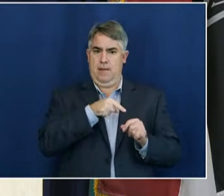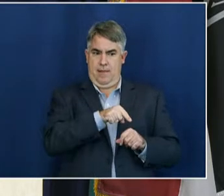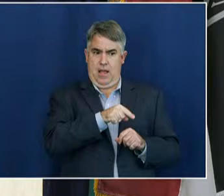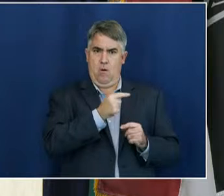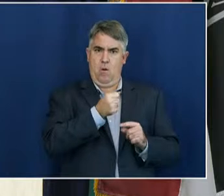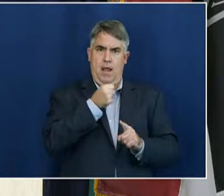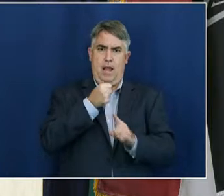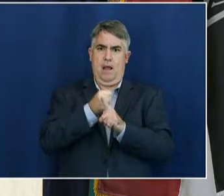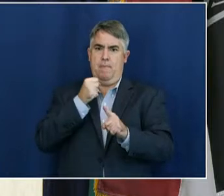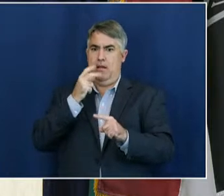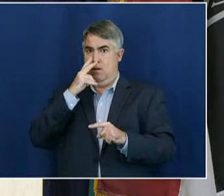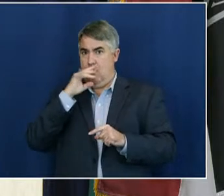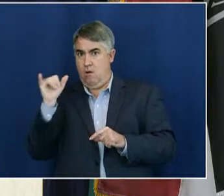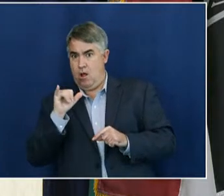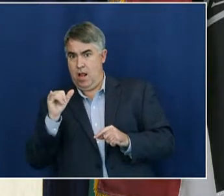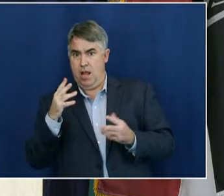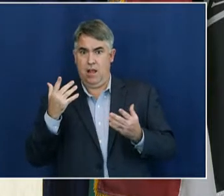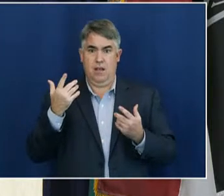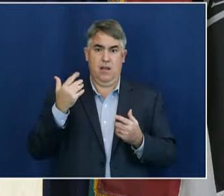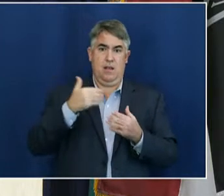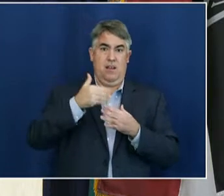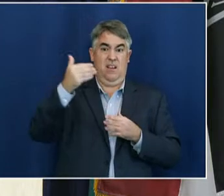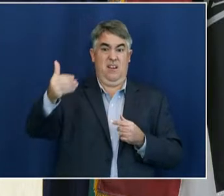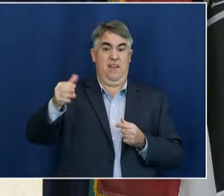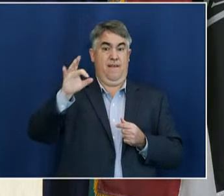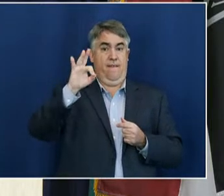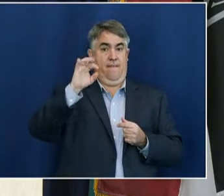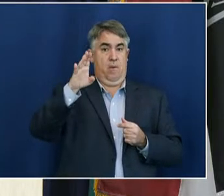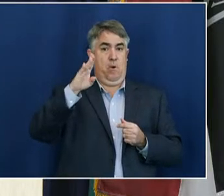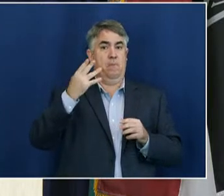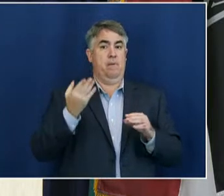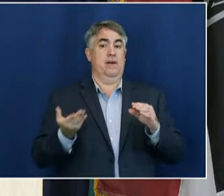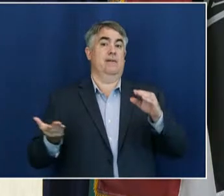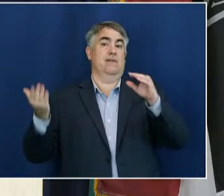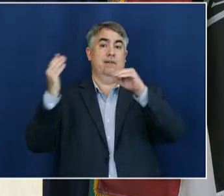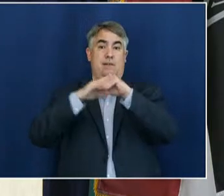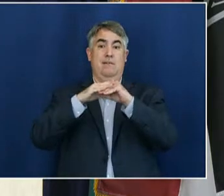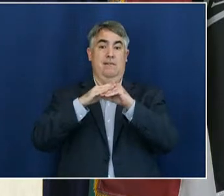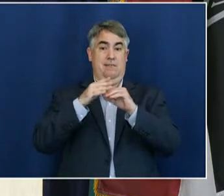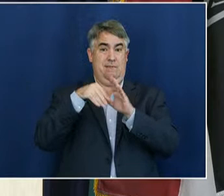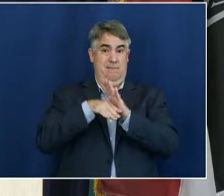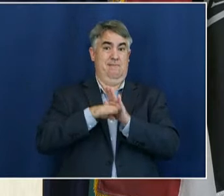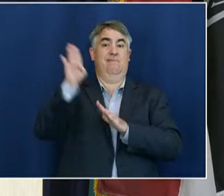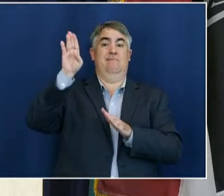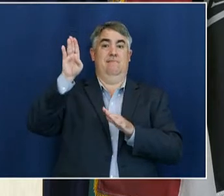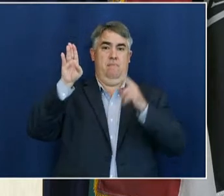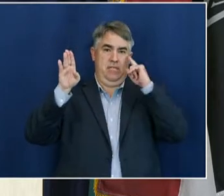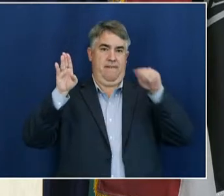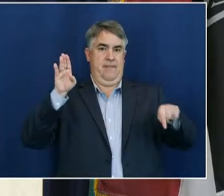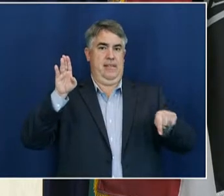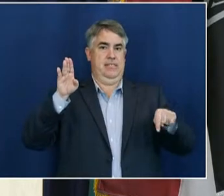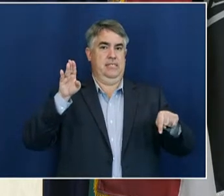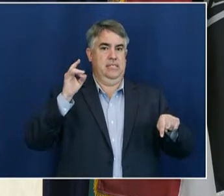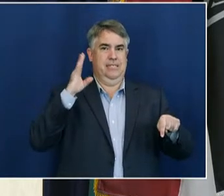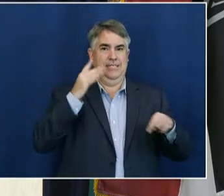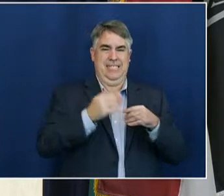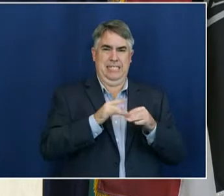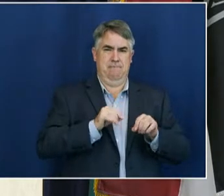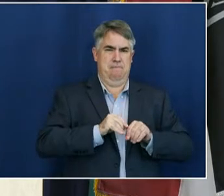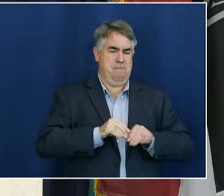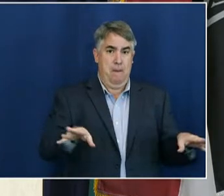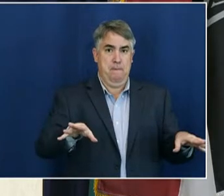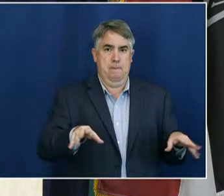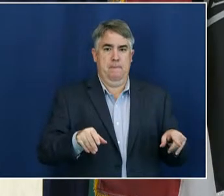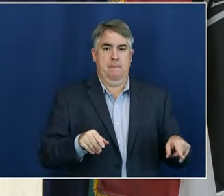surge later in February and into March. And so the take-home message is that variant is in the